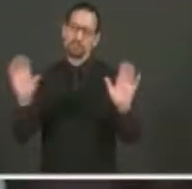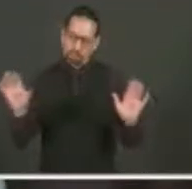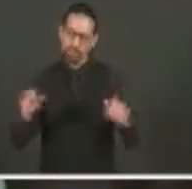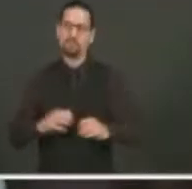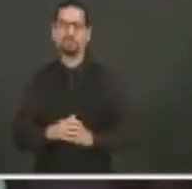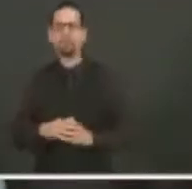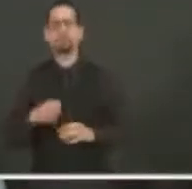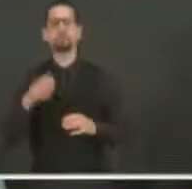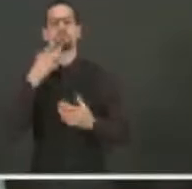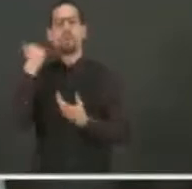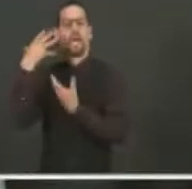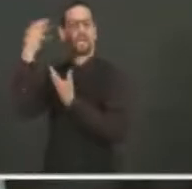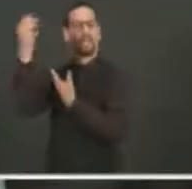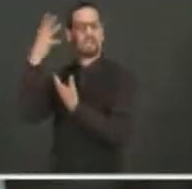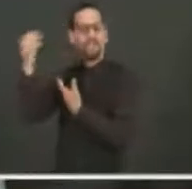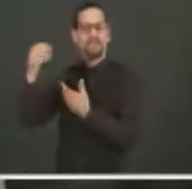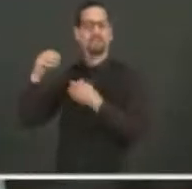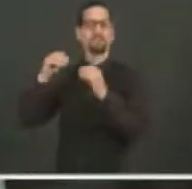much safer